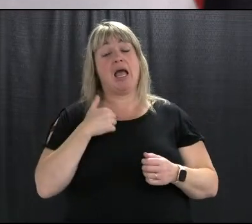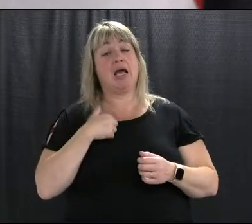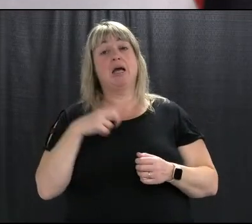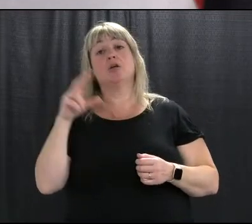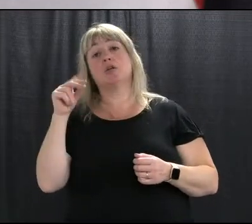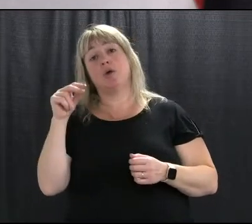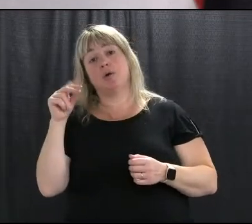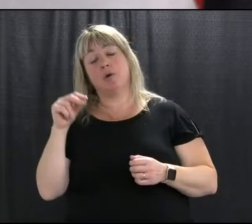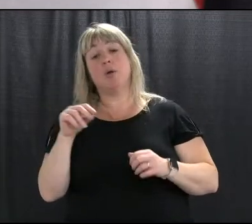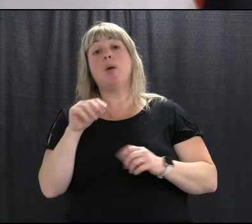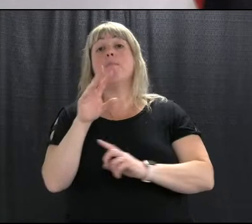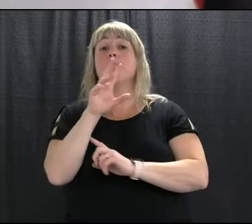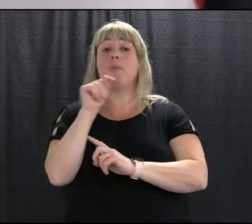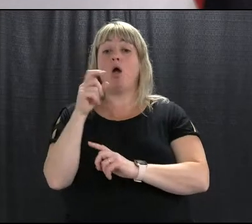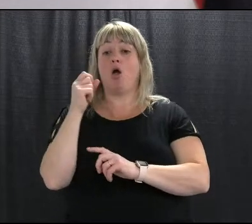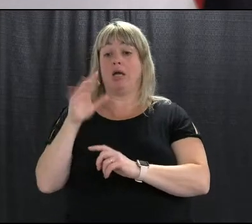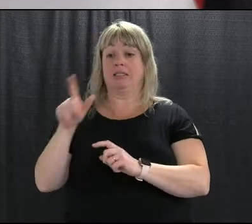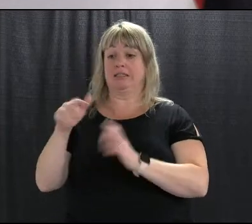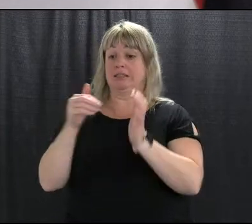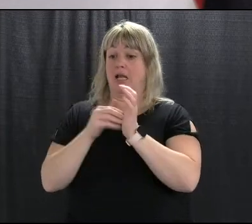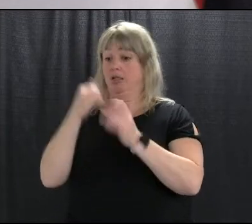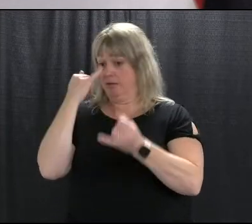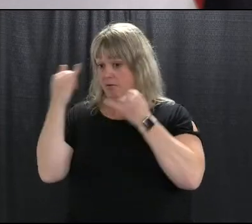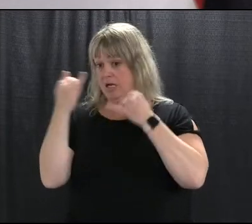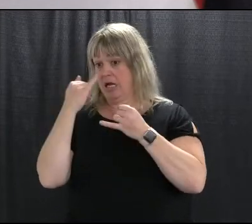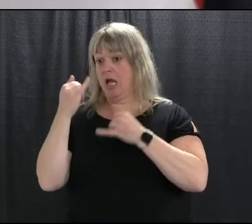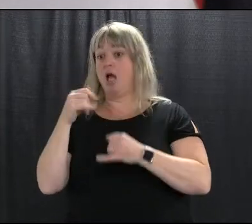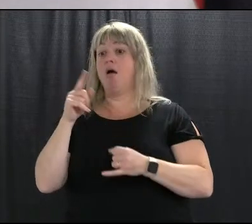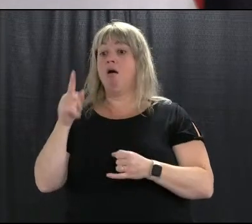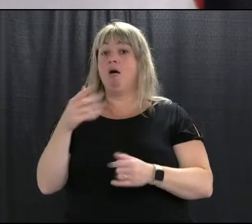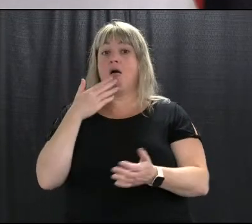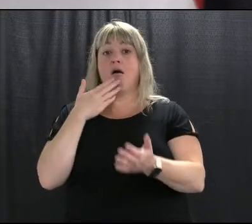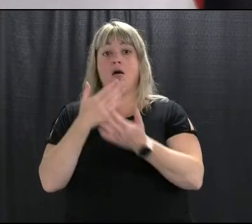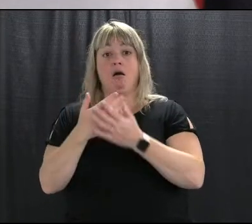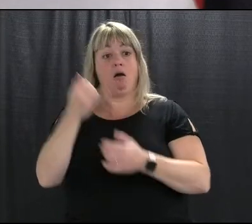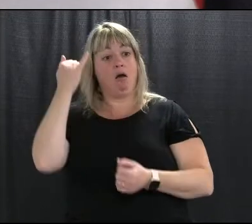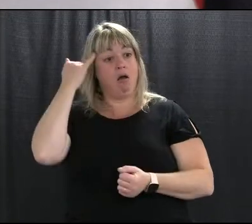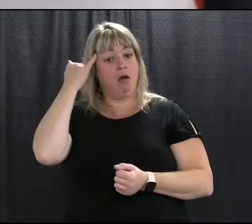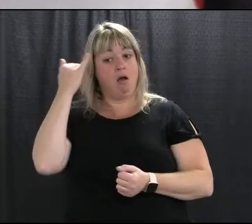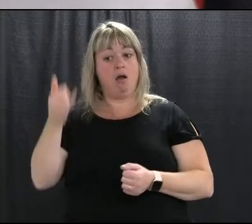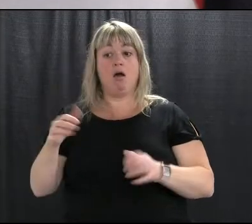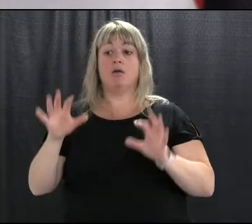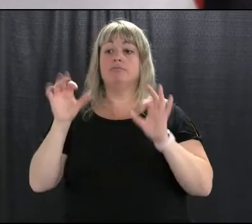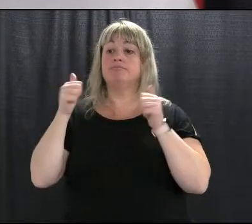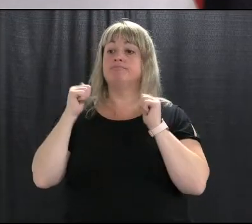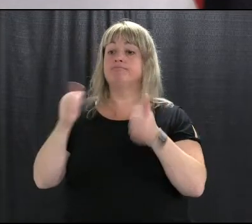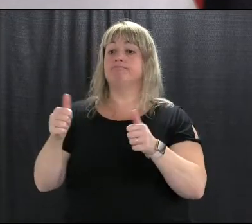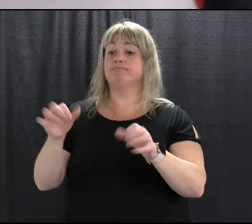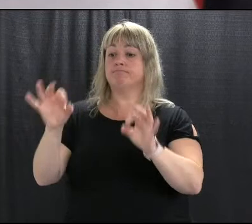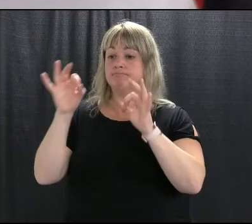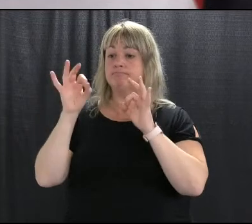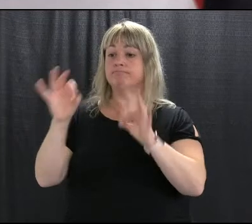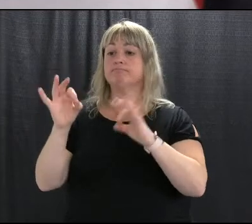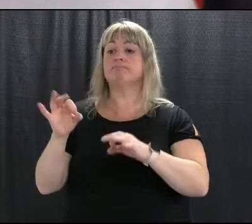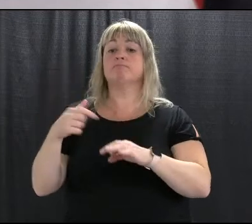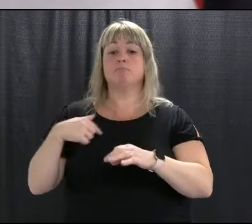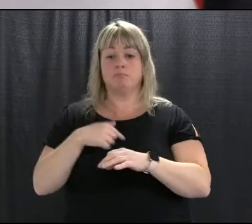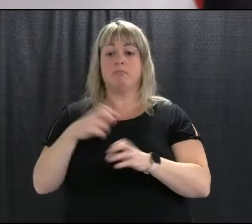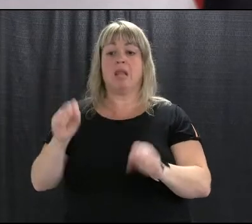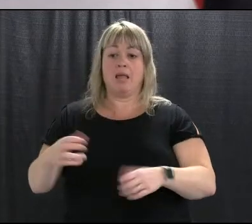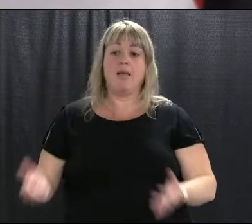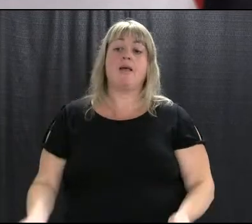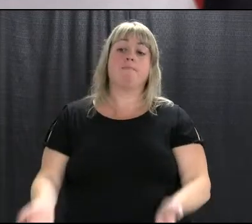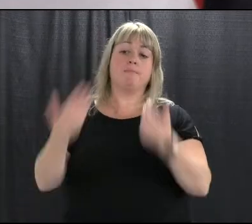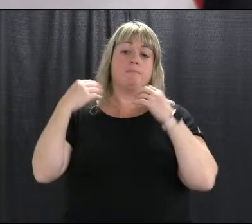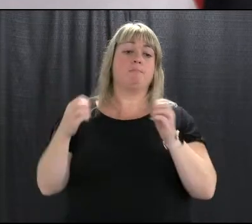attractive about the surgery task force is that they've come up with innovative ways of being able to increase the number of